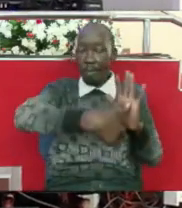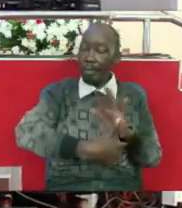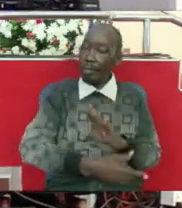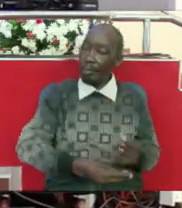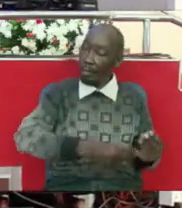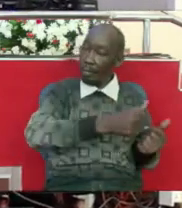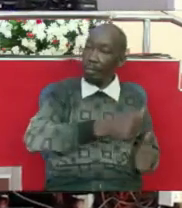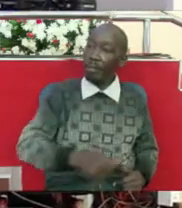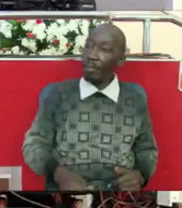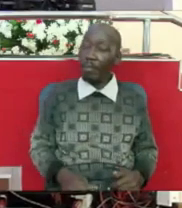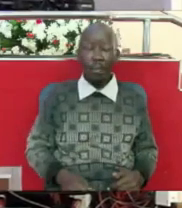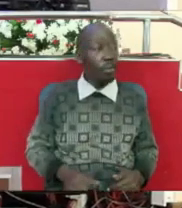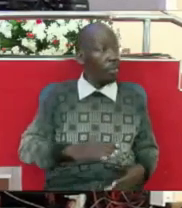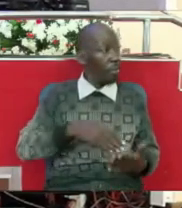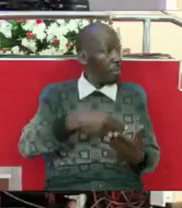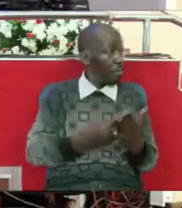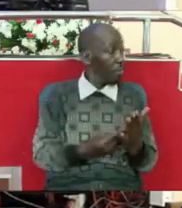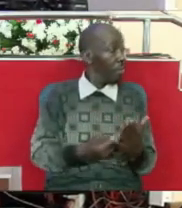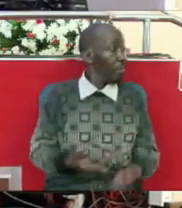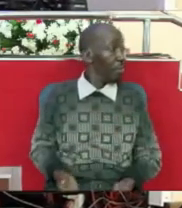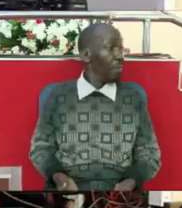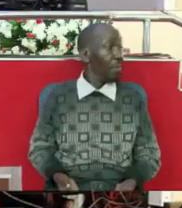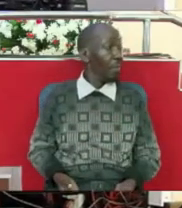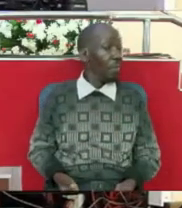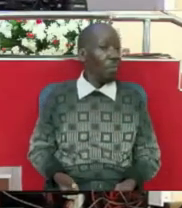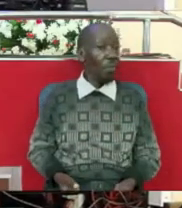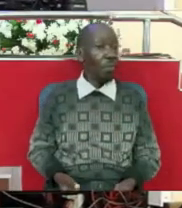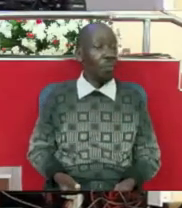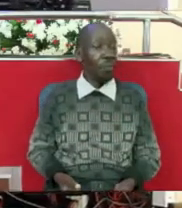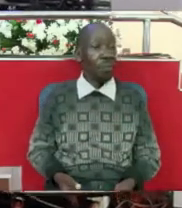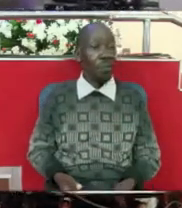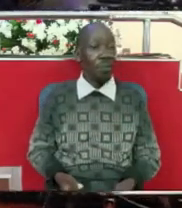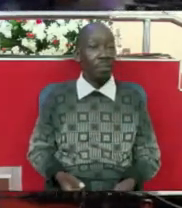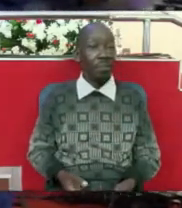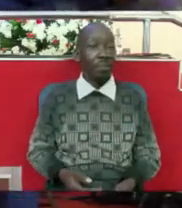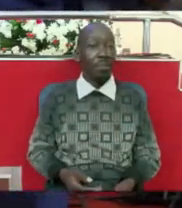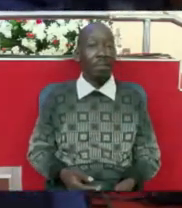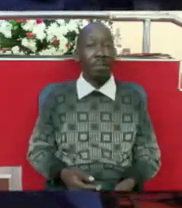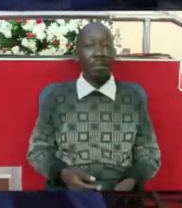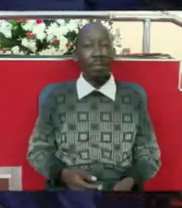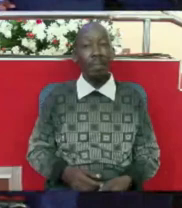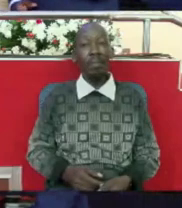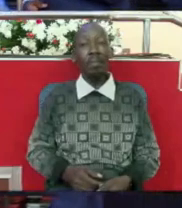All right, that's the receipt. All right. Receipt. All right, now. Tasa.